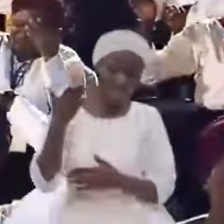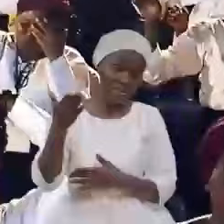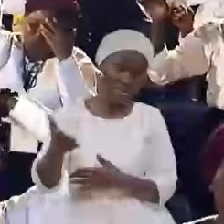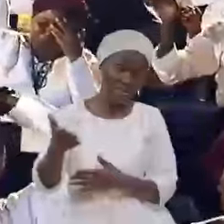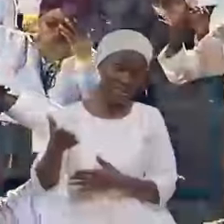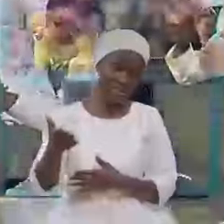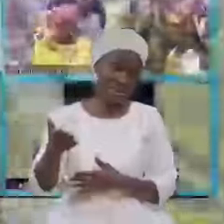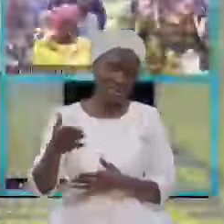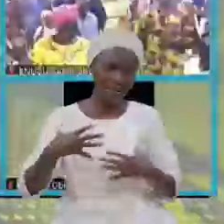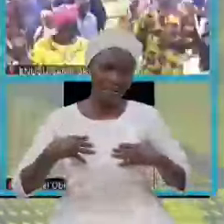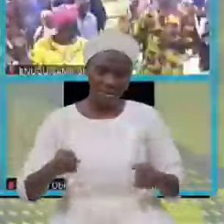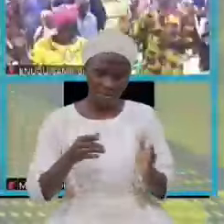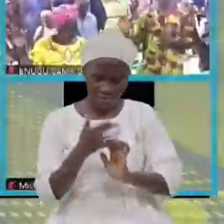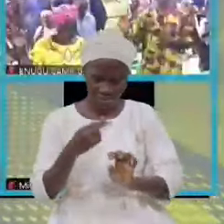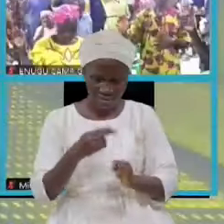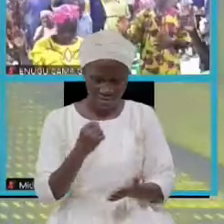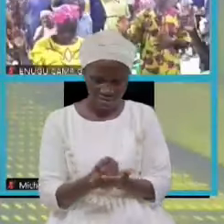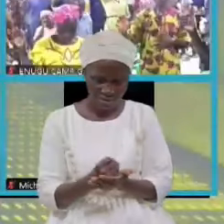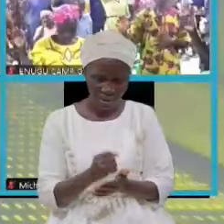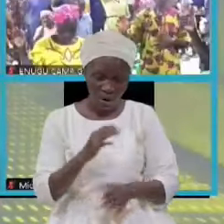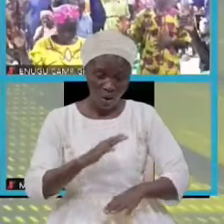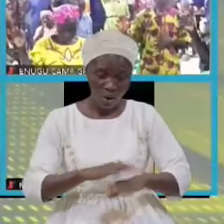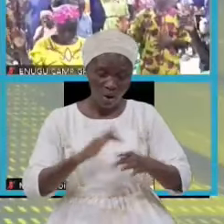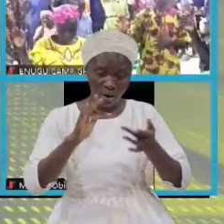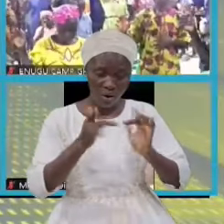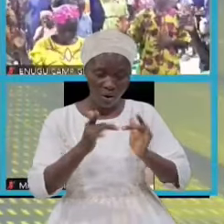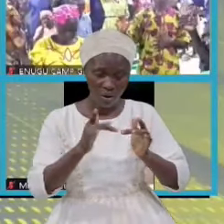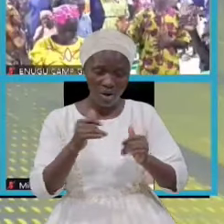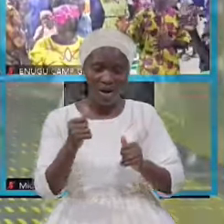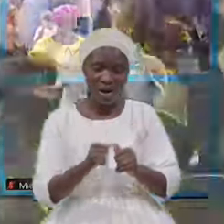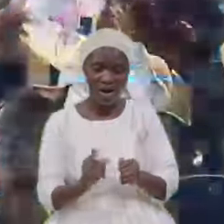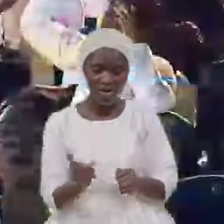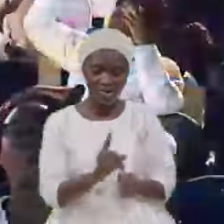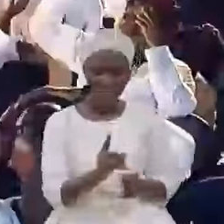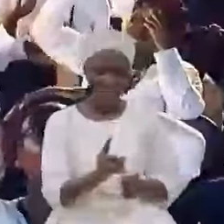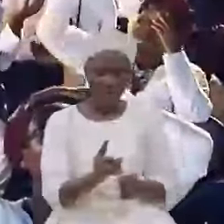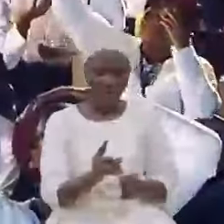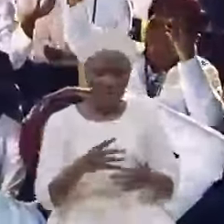Online, everywhere, recovery in Jesus' name.